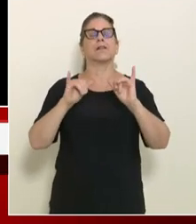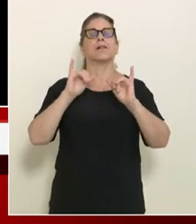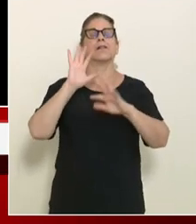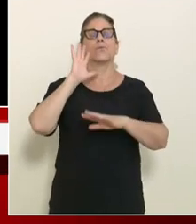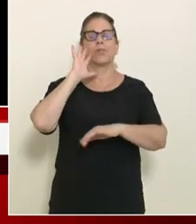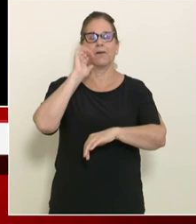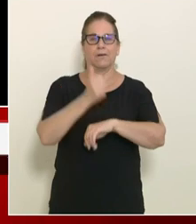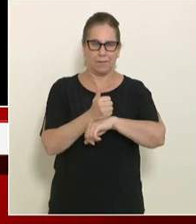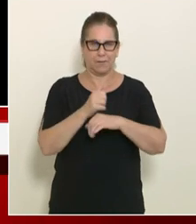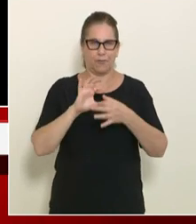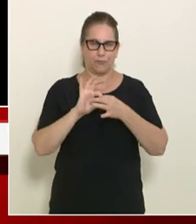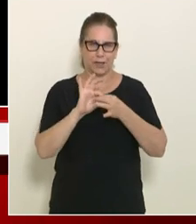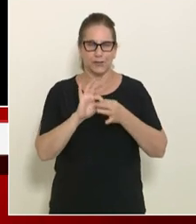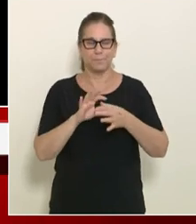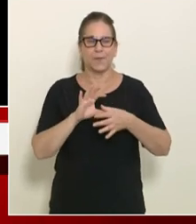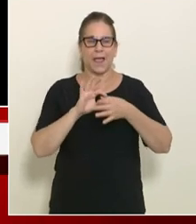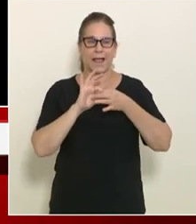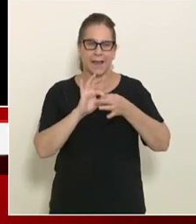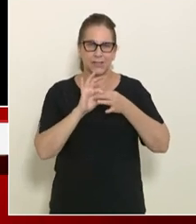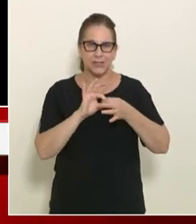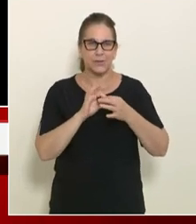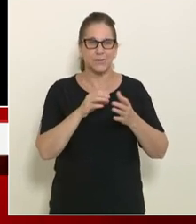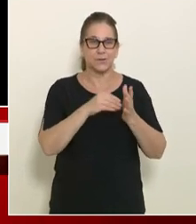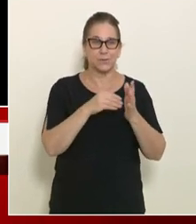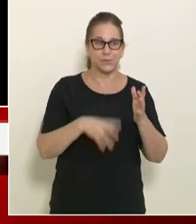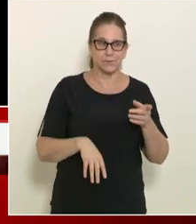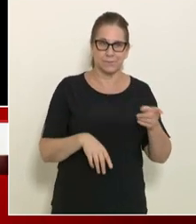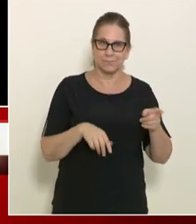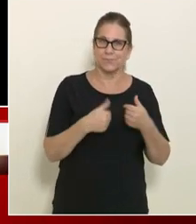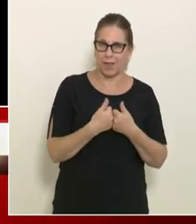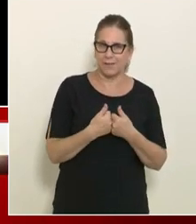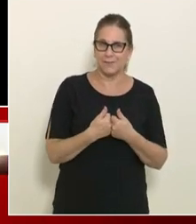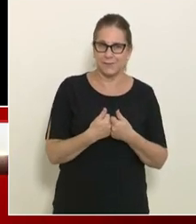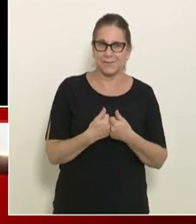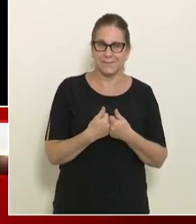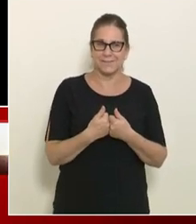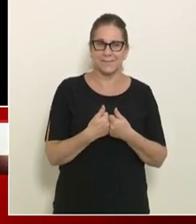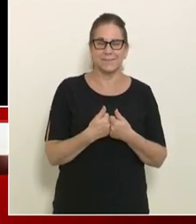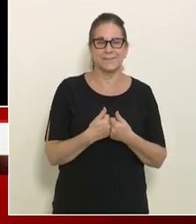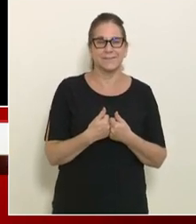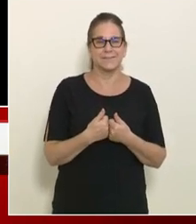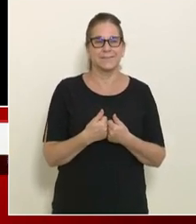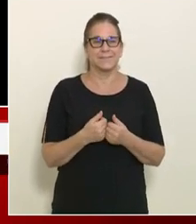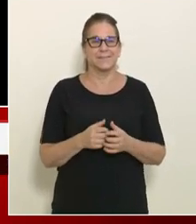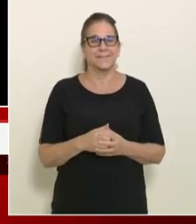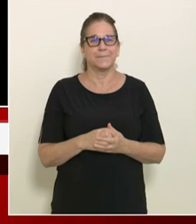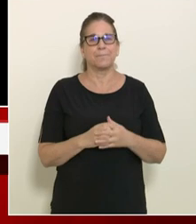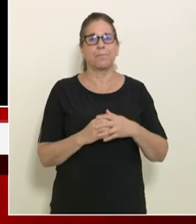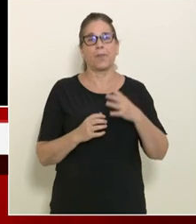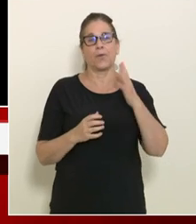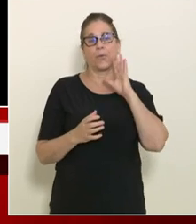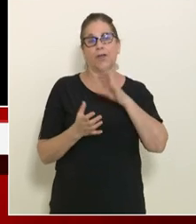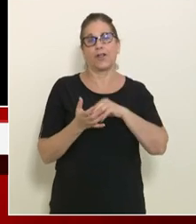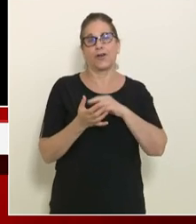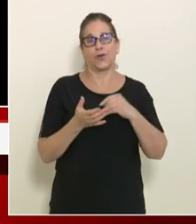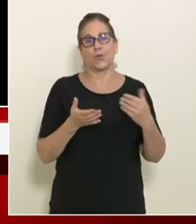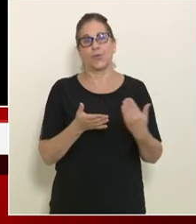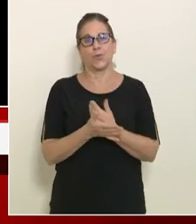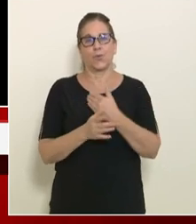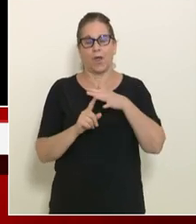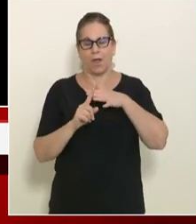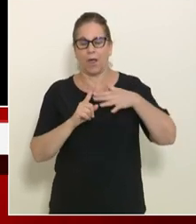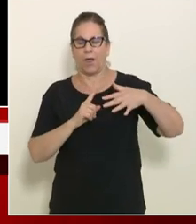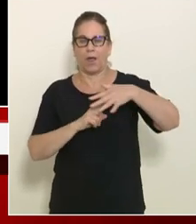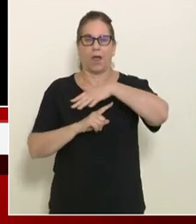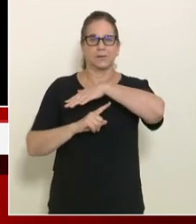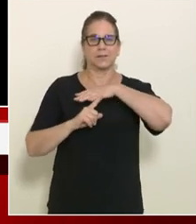note that we will be introducing new content for students throughout the first term to ensure that they're advancing in their